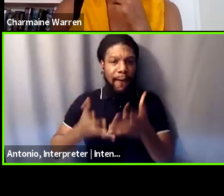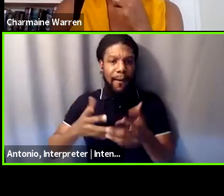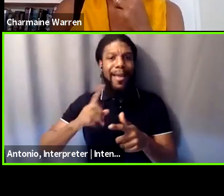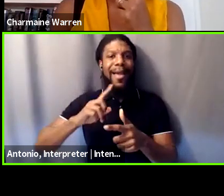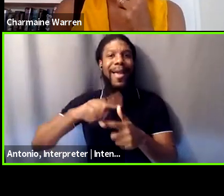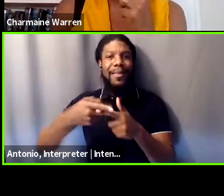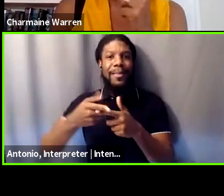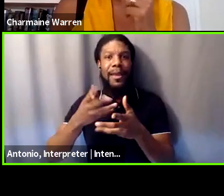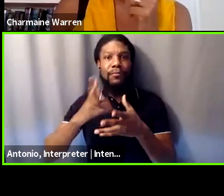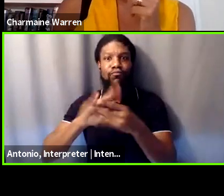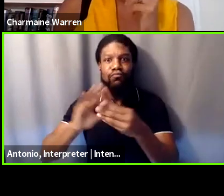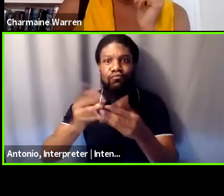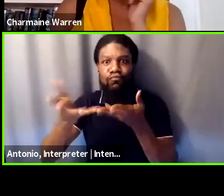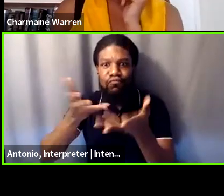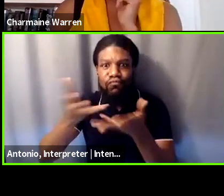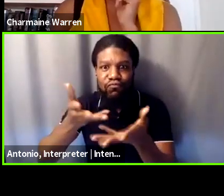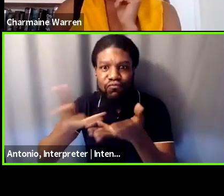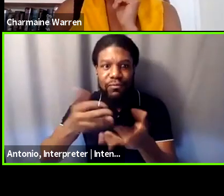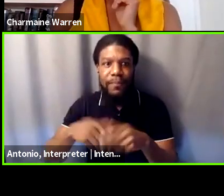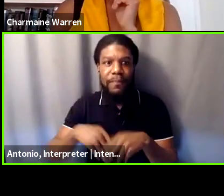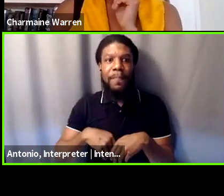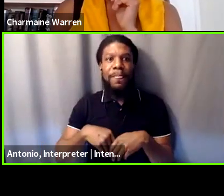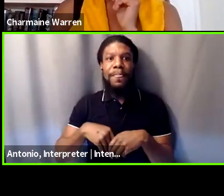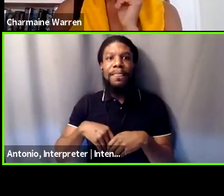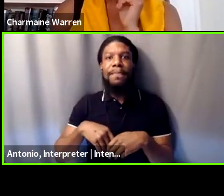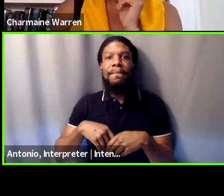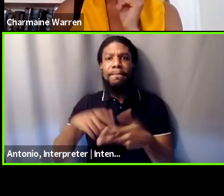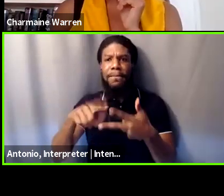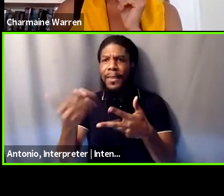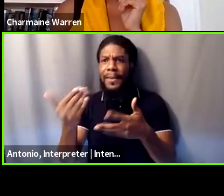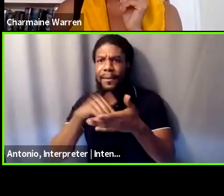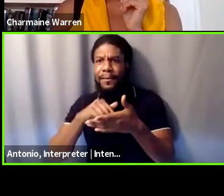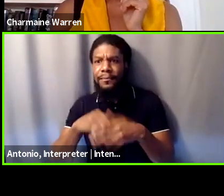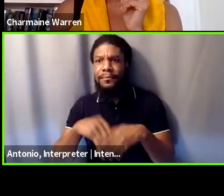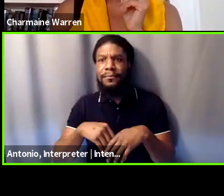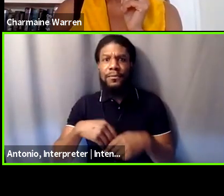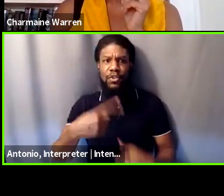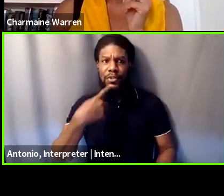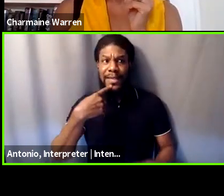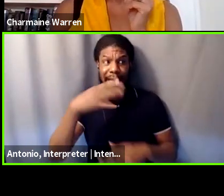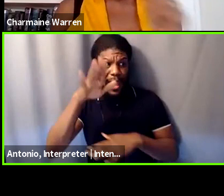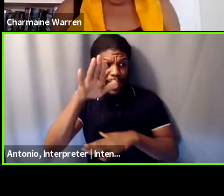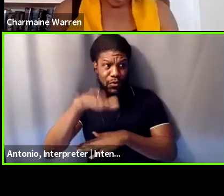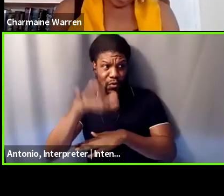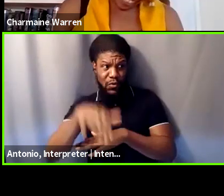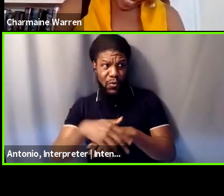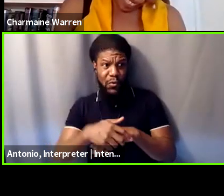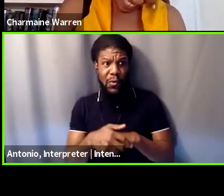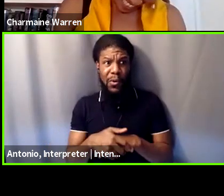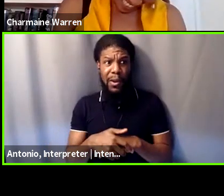Like, did you wait. Say Jonathan? Say that again. Yeah, I'm like, it's the afternoon. I'm obviously tired.